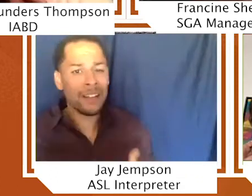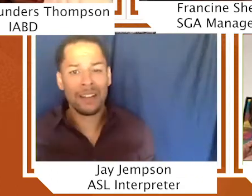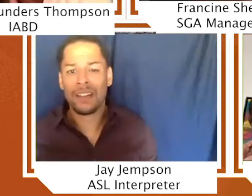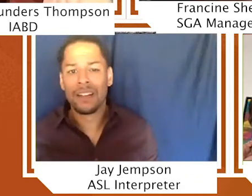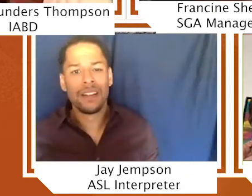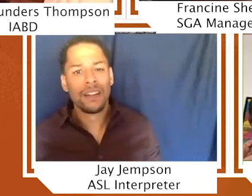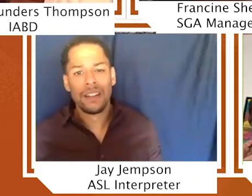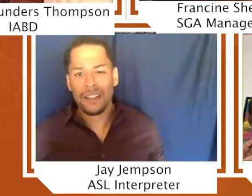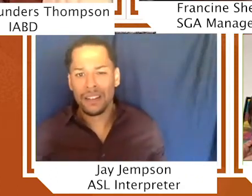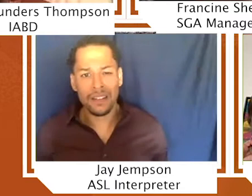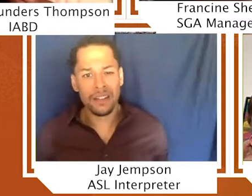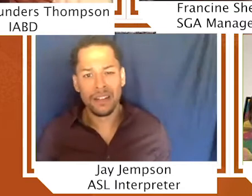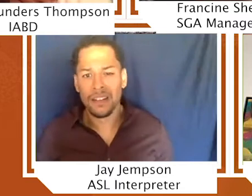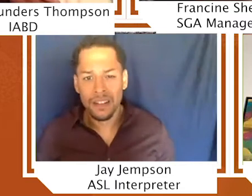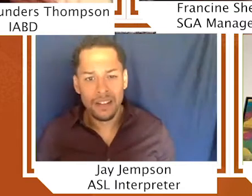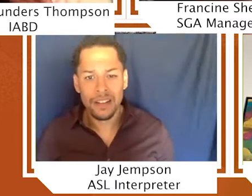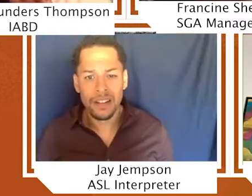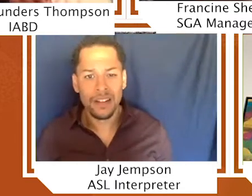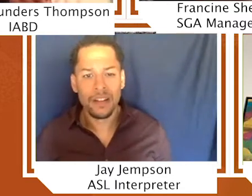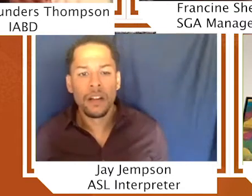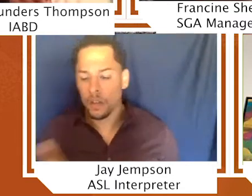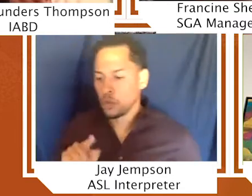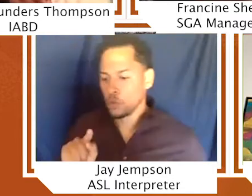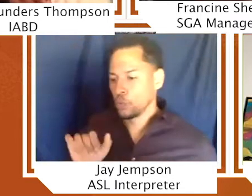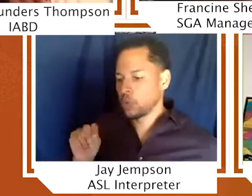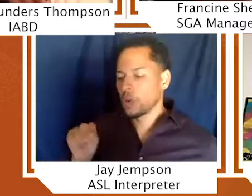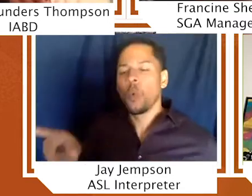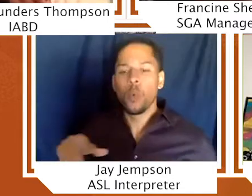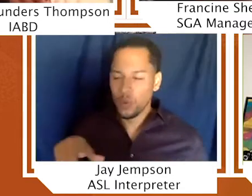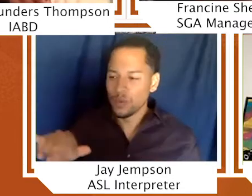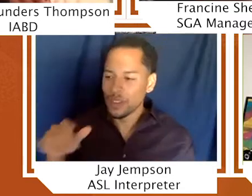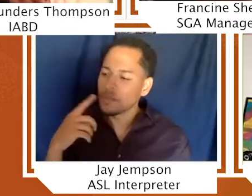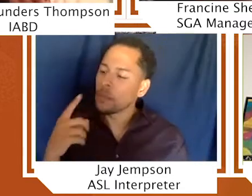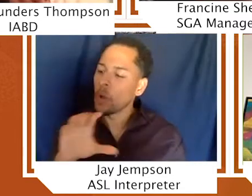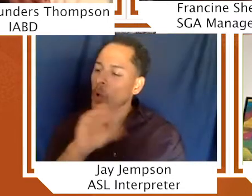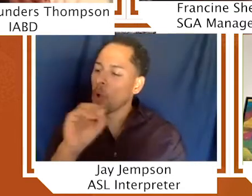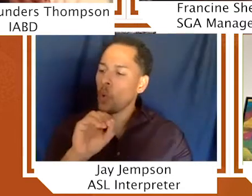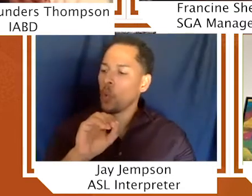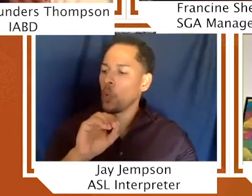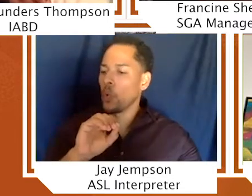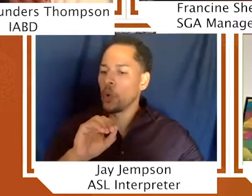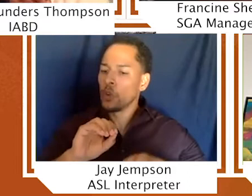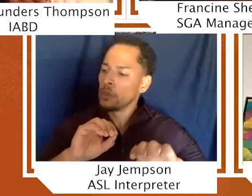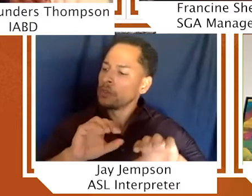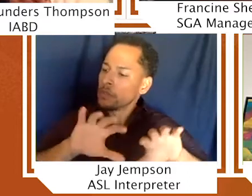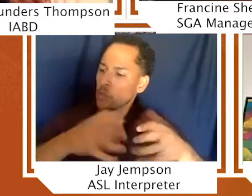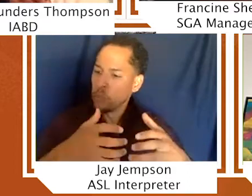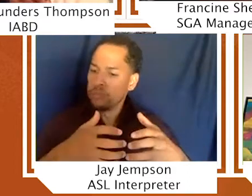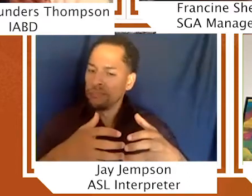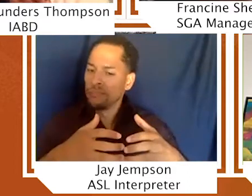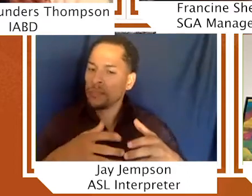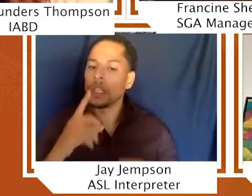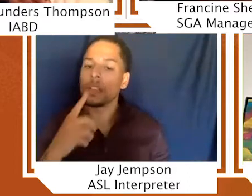Yes. And I think even when you talk about from your counterparts, right? Because there's that fine line between allyship, right? And like